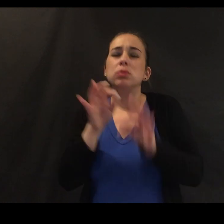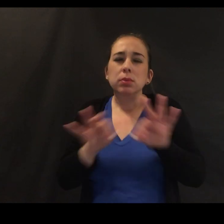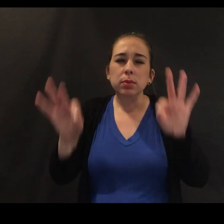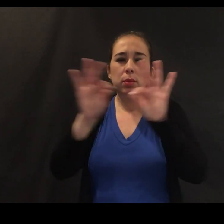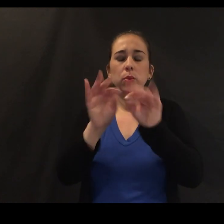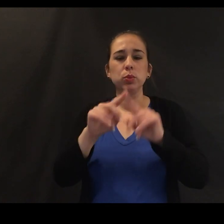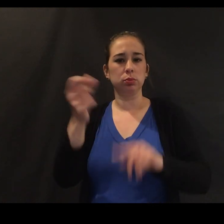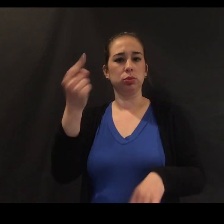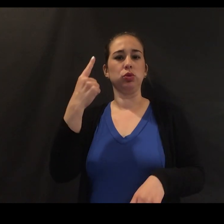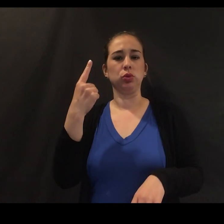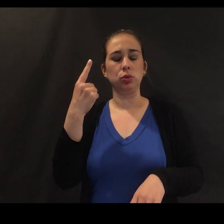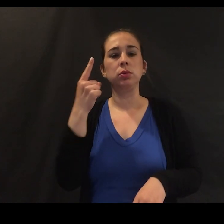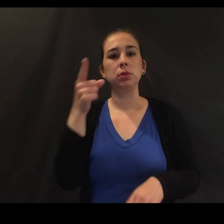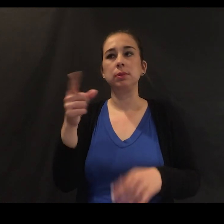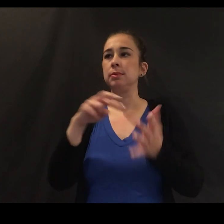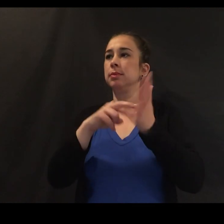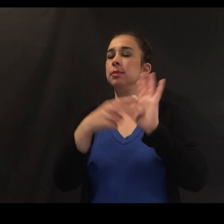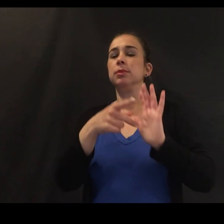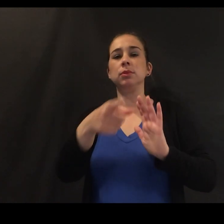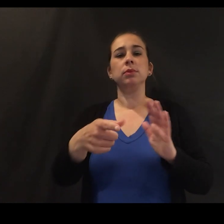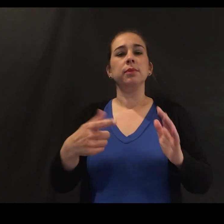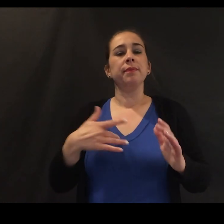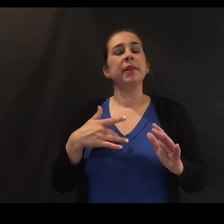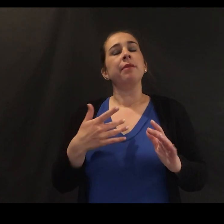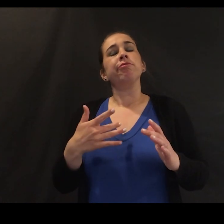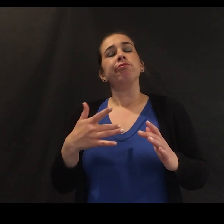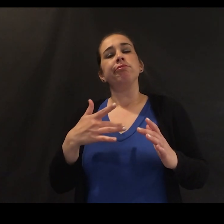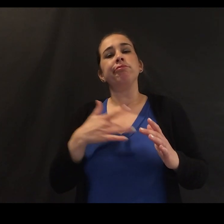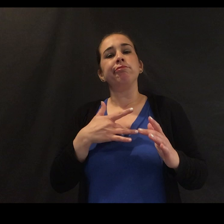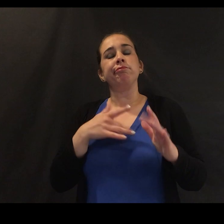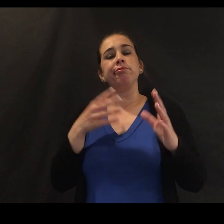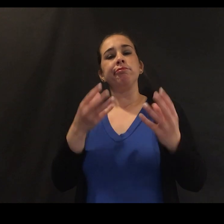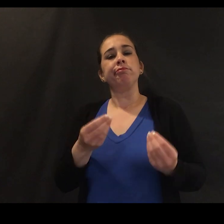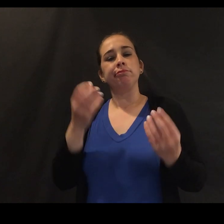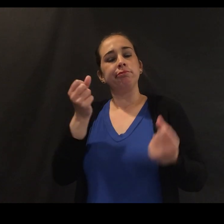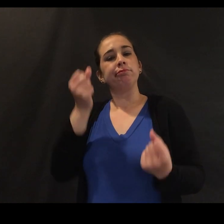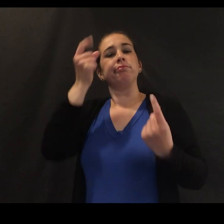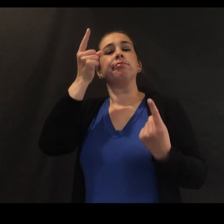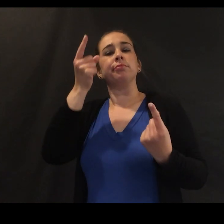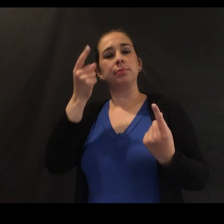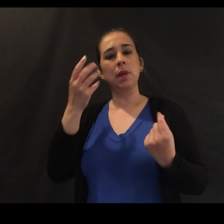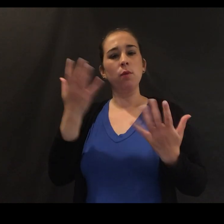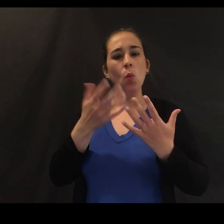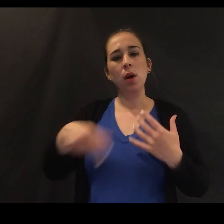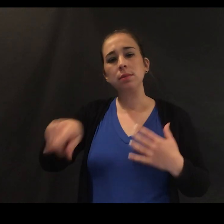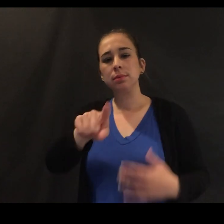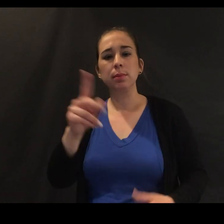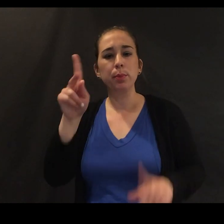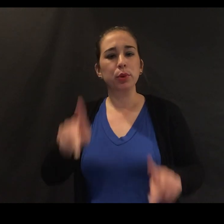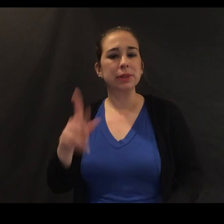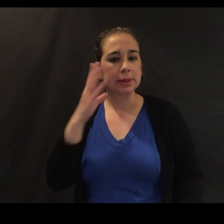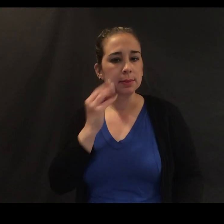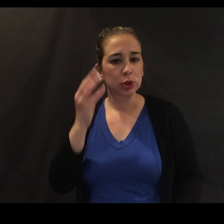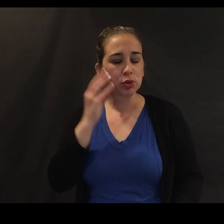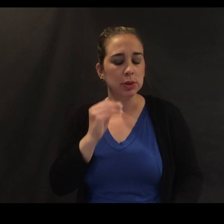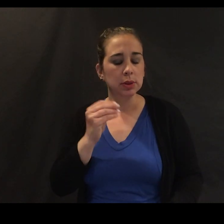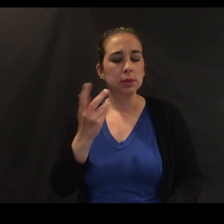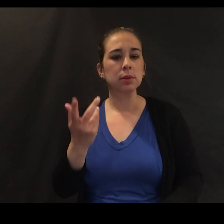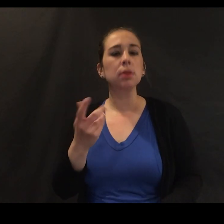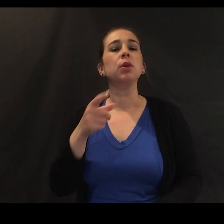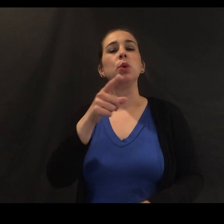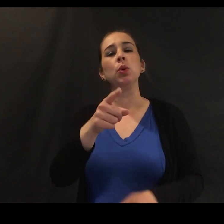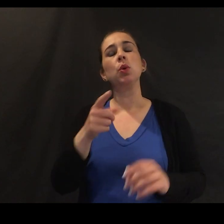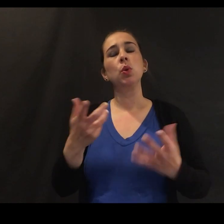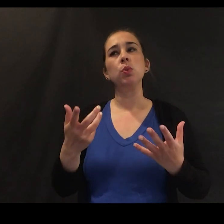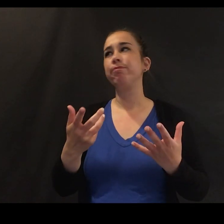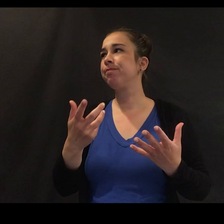It means that you have a sympathetic consciousness of the distress of other people. That you kind of, it